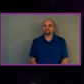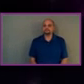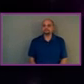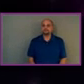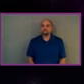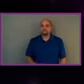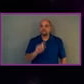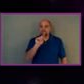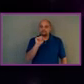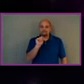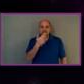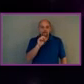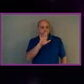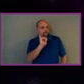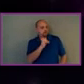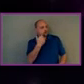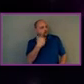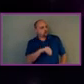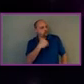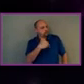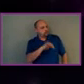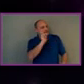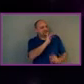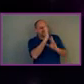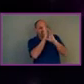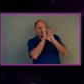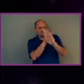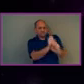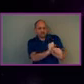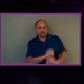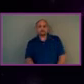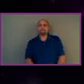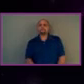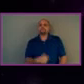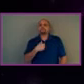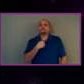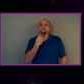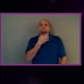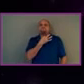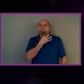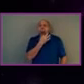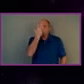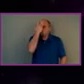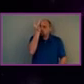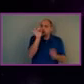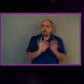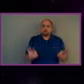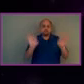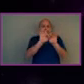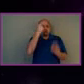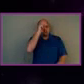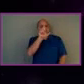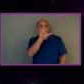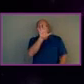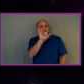Wow, so what we already know is fascinating, and I'm wondering, why is it important for a mission like Lucy to study